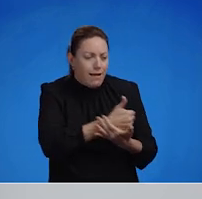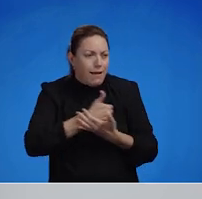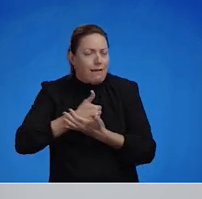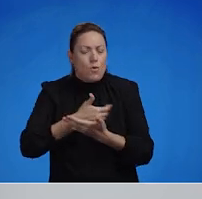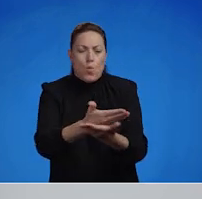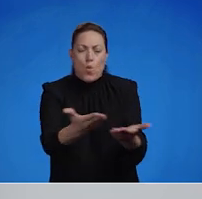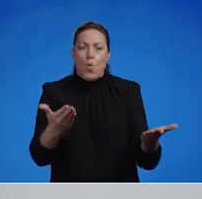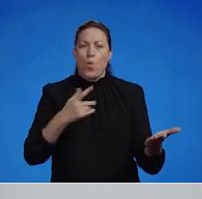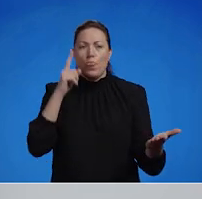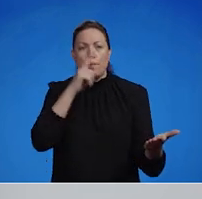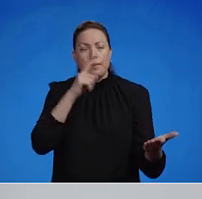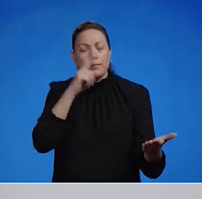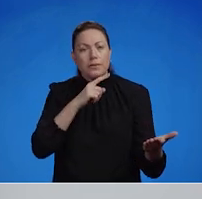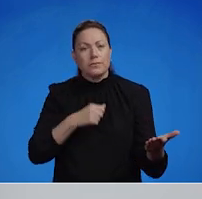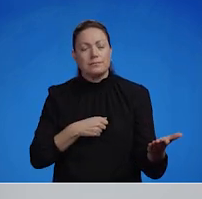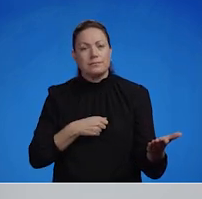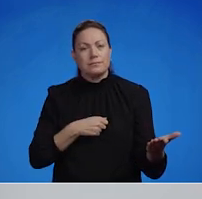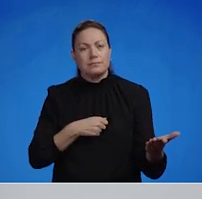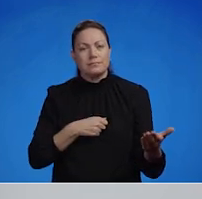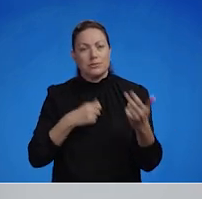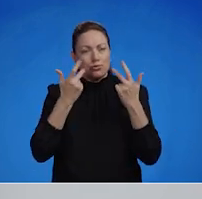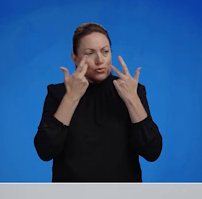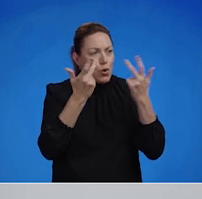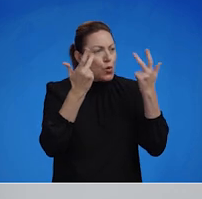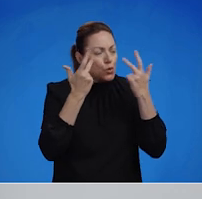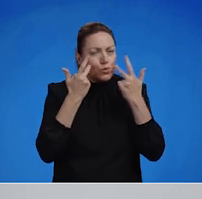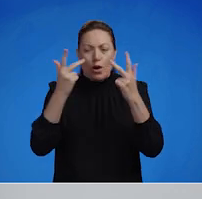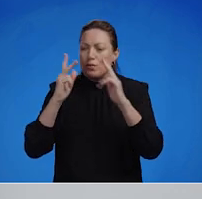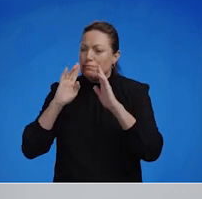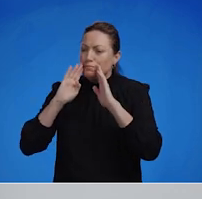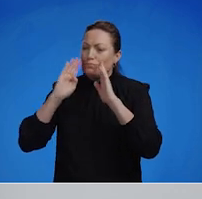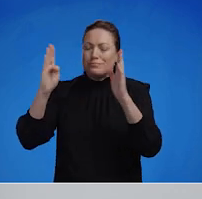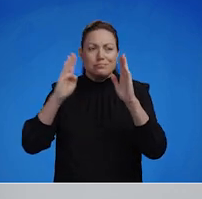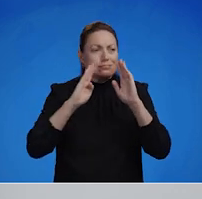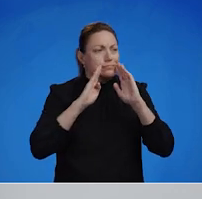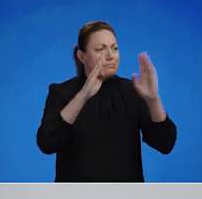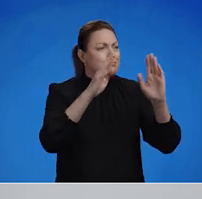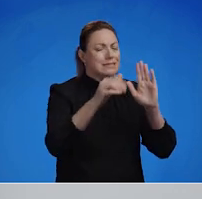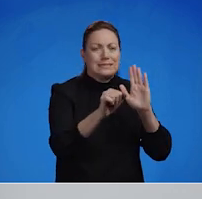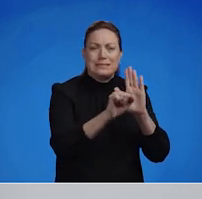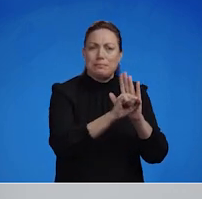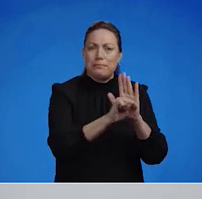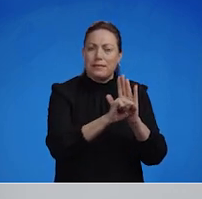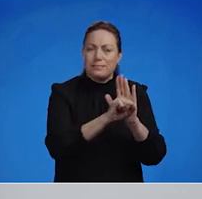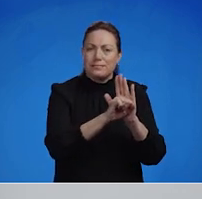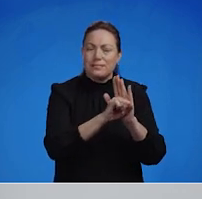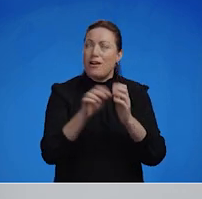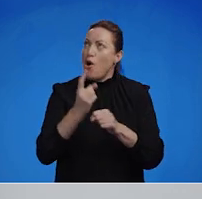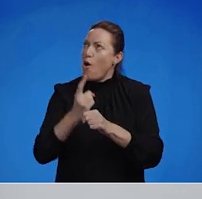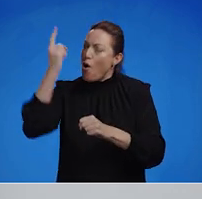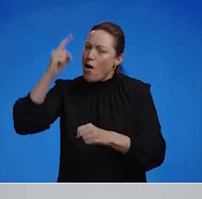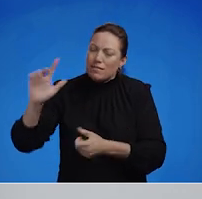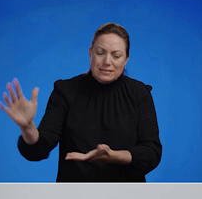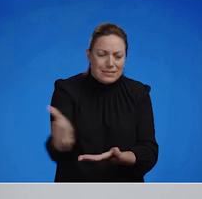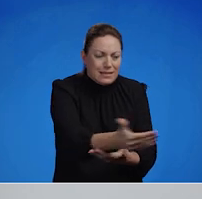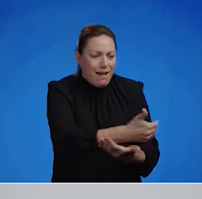another by ordeals, signs, wonders, war with mighty hand and outstretched arm, by